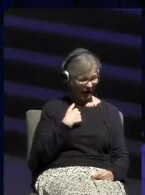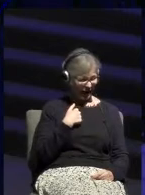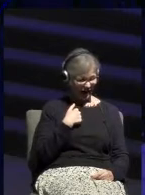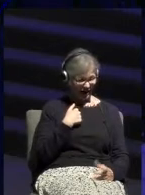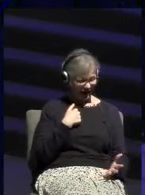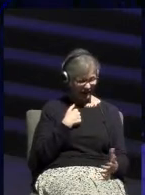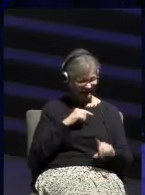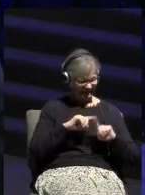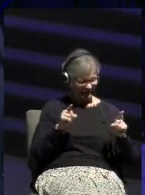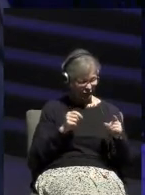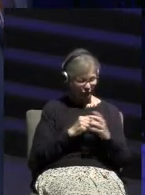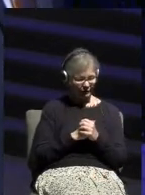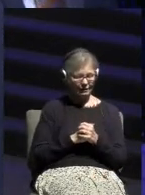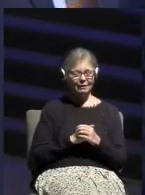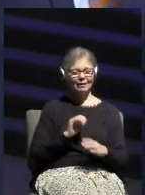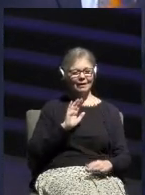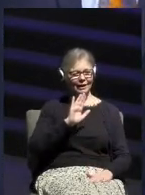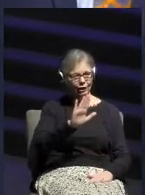God